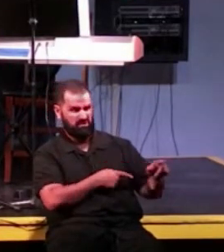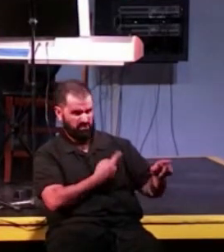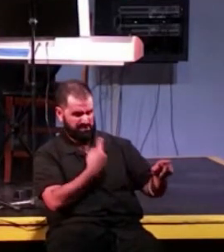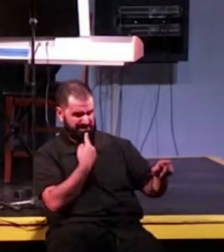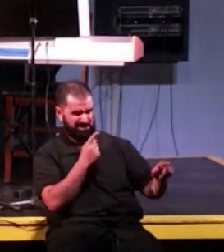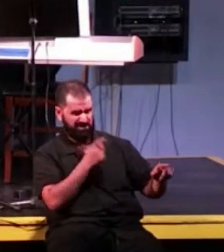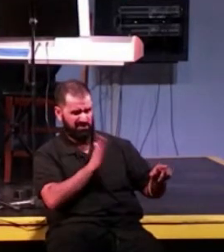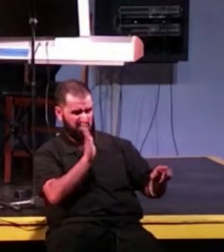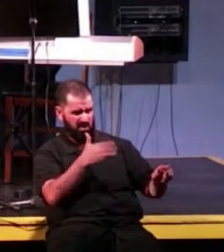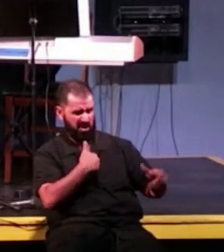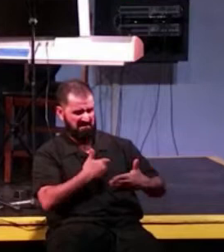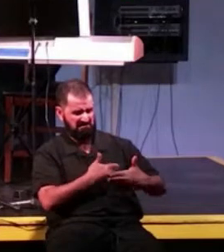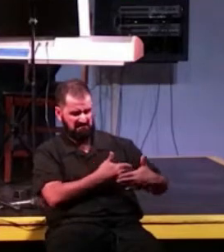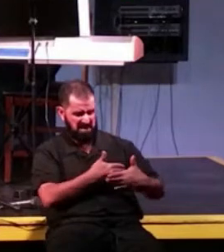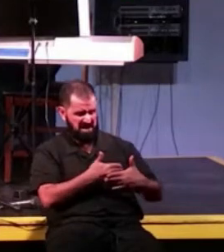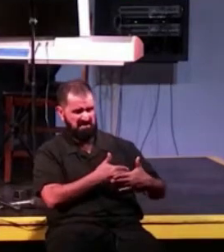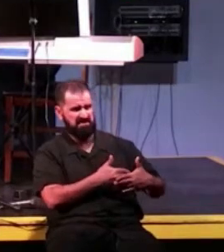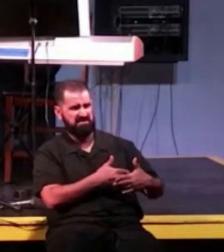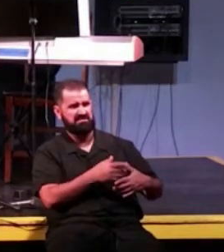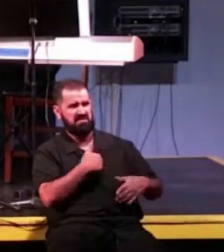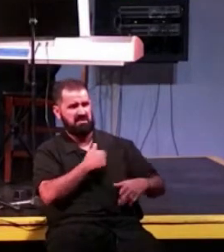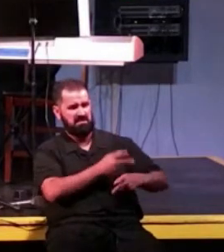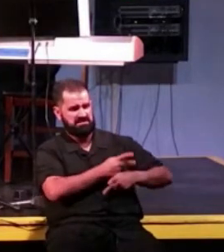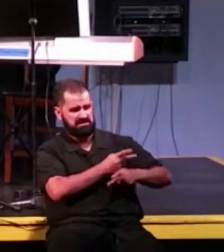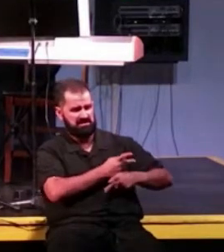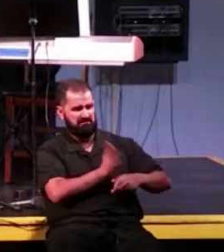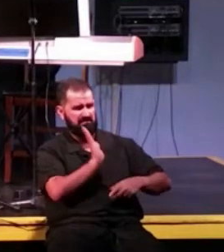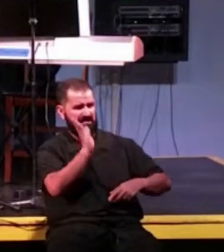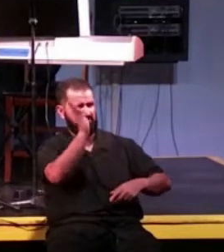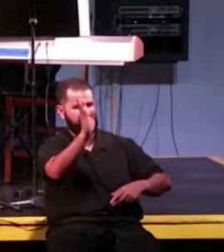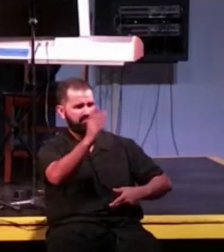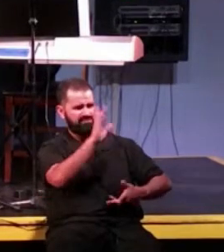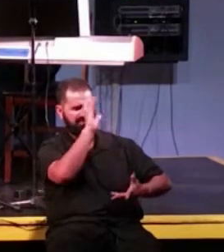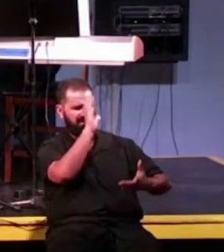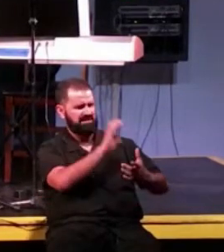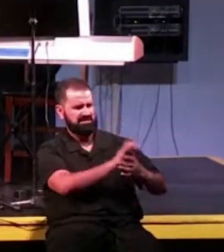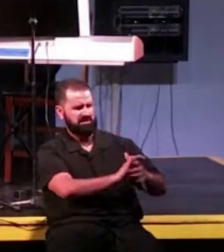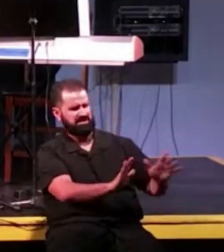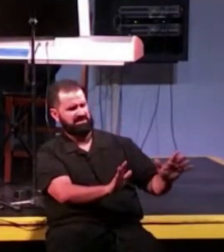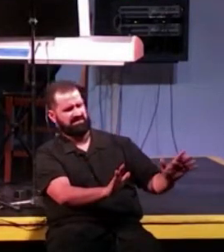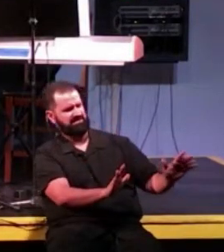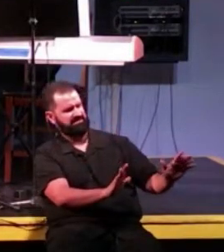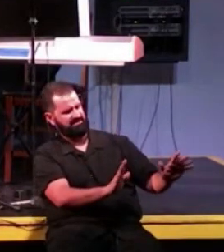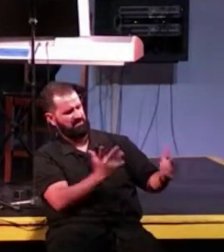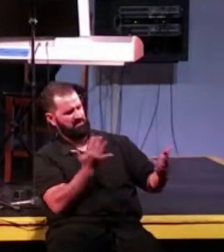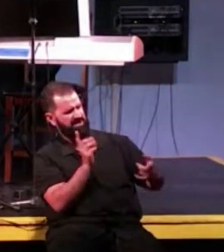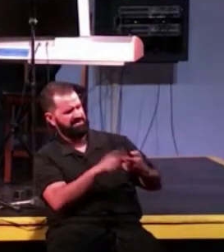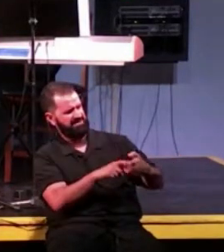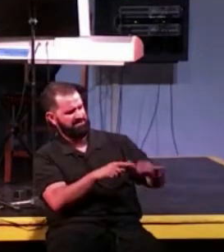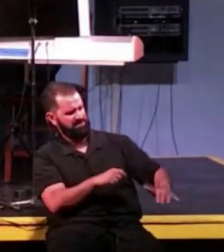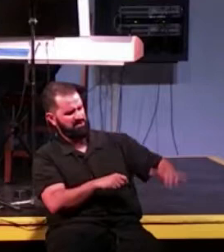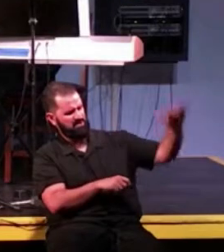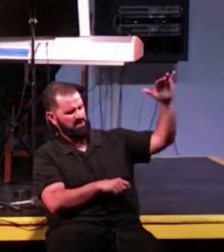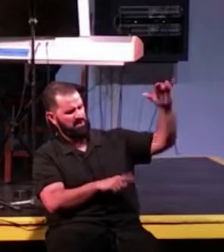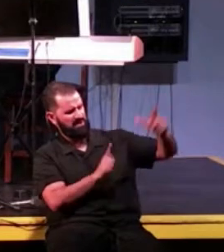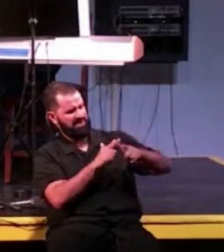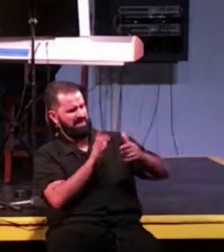talking about having babies and me babysitting my future husband. What is that?